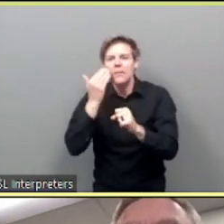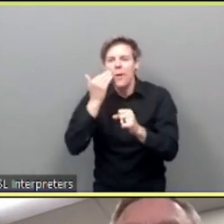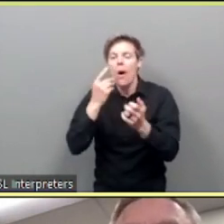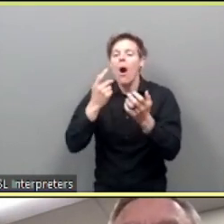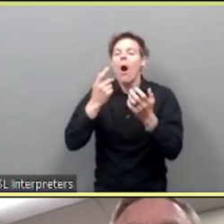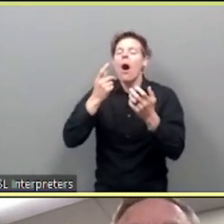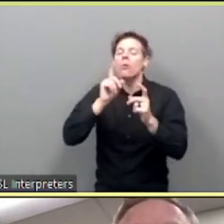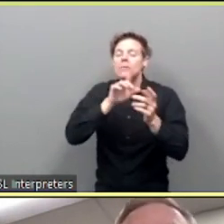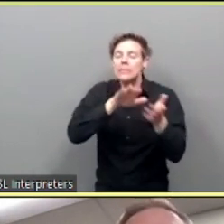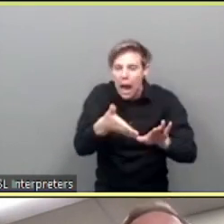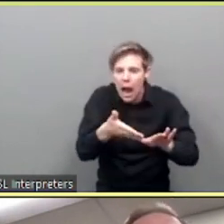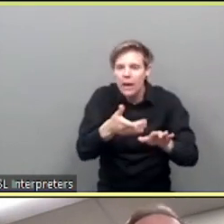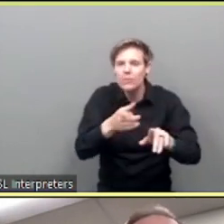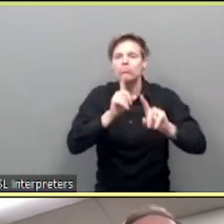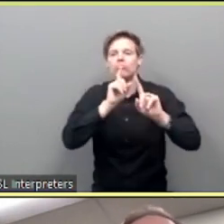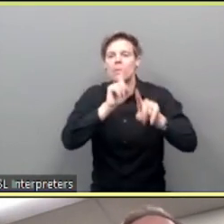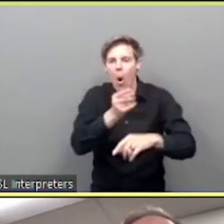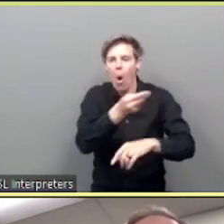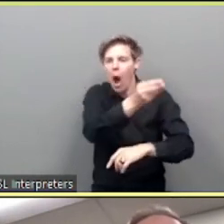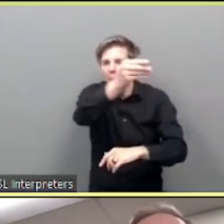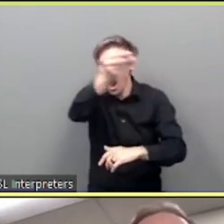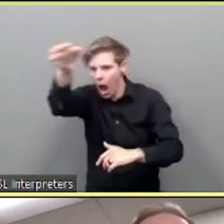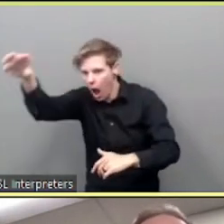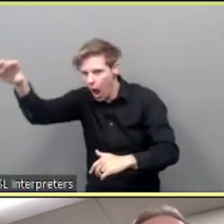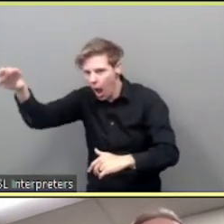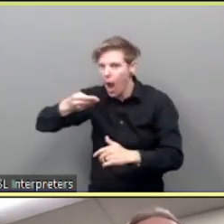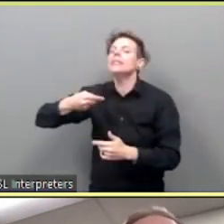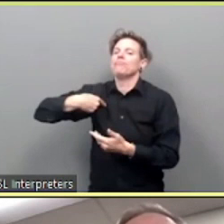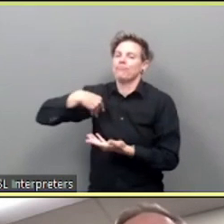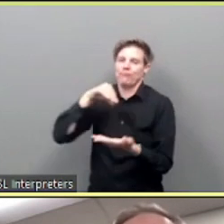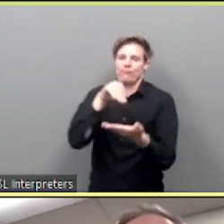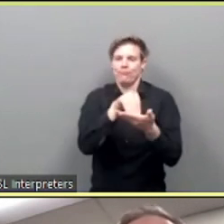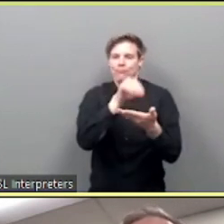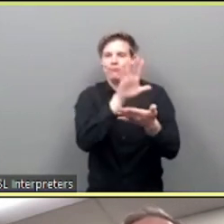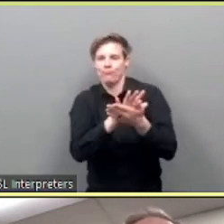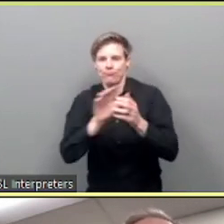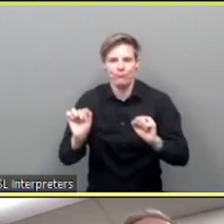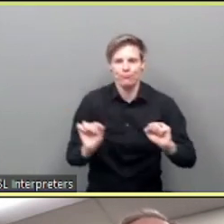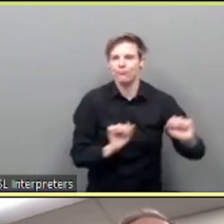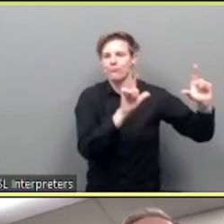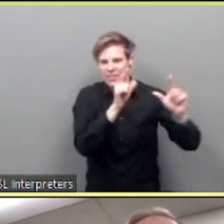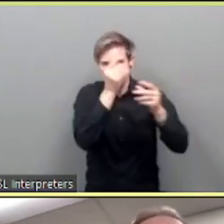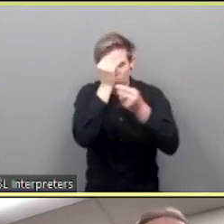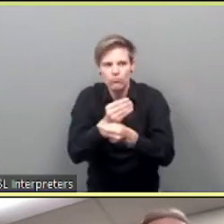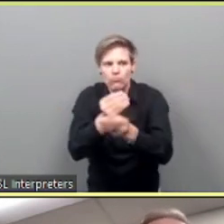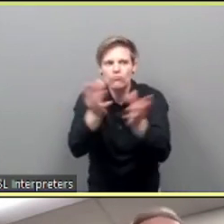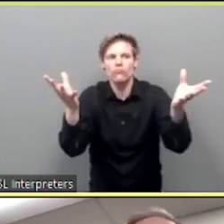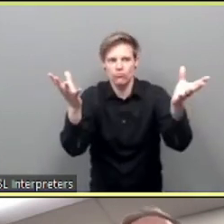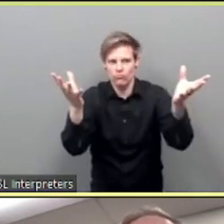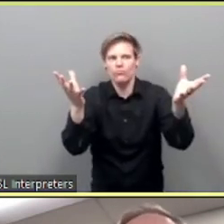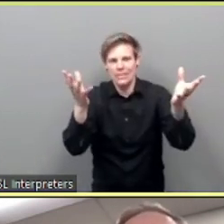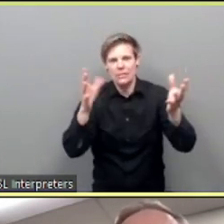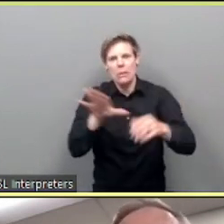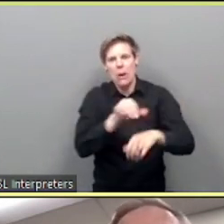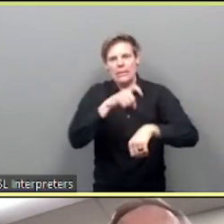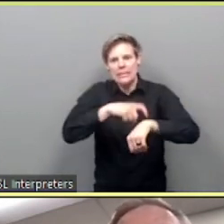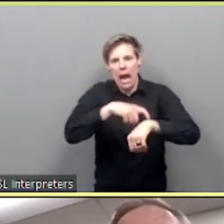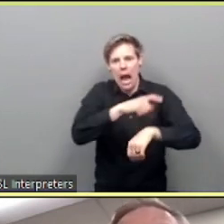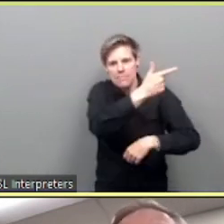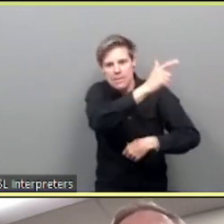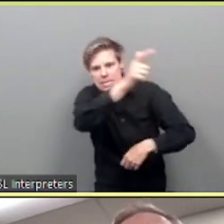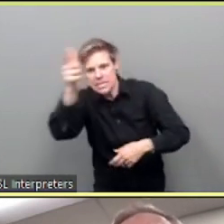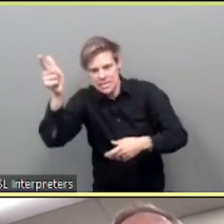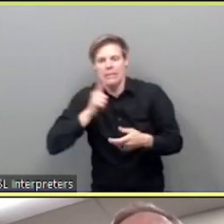treating physician, routed to the funeral home, and then to the Department of Health. or through the hospital to the Department of Health, et cetera, et